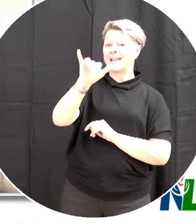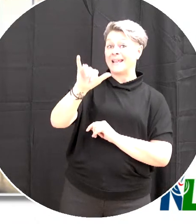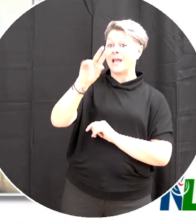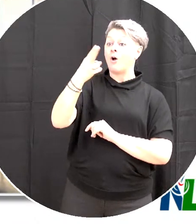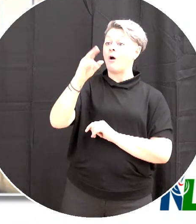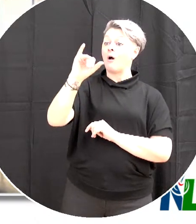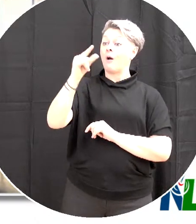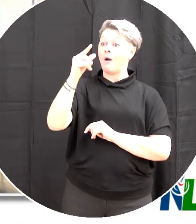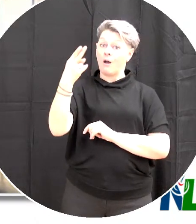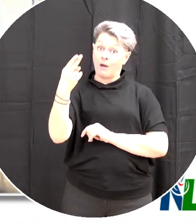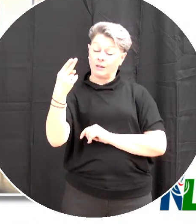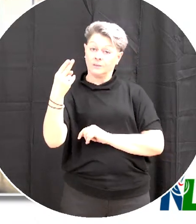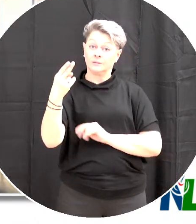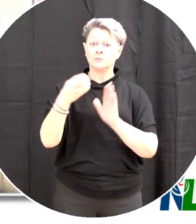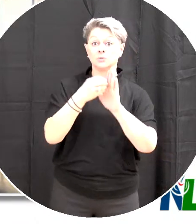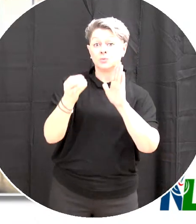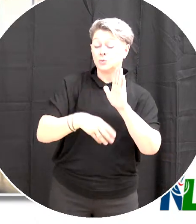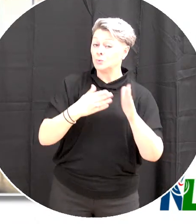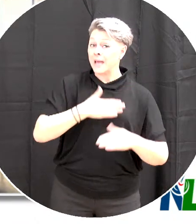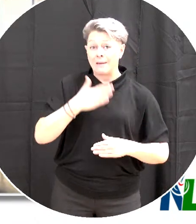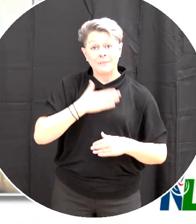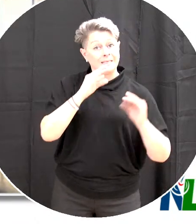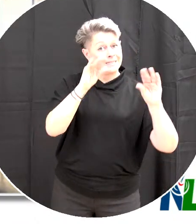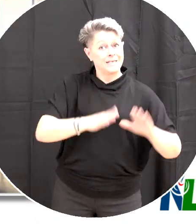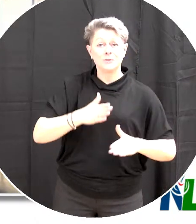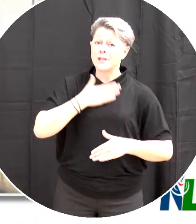happy, the teacher very happy to greet them.